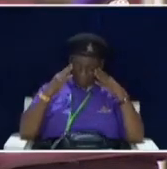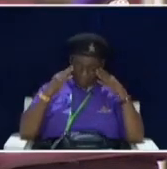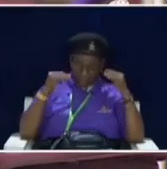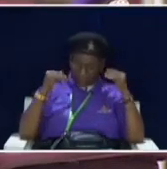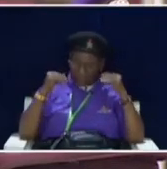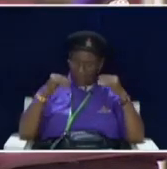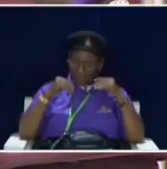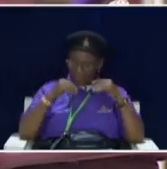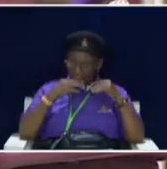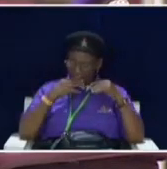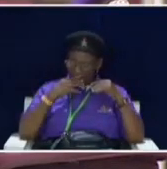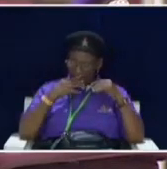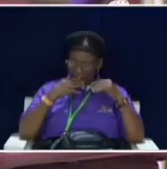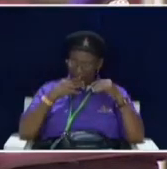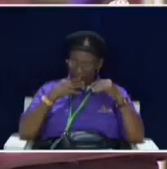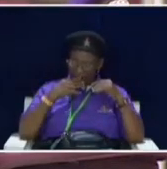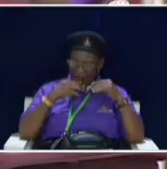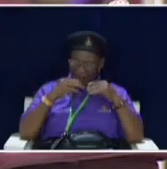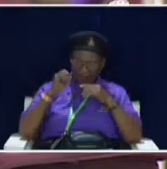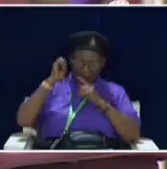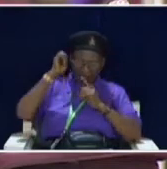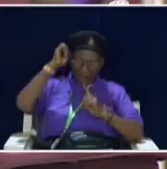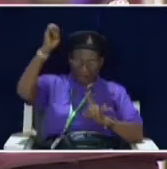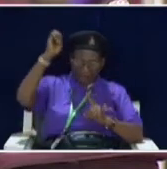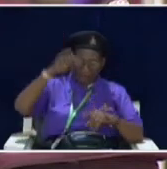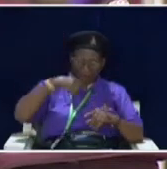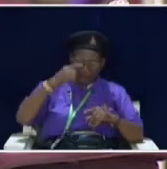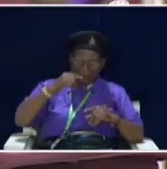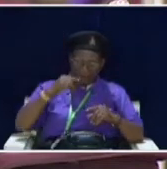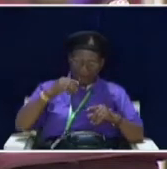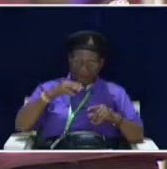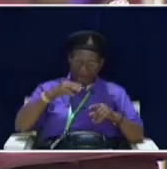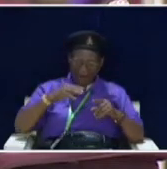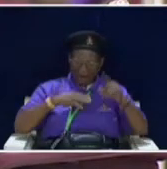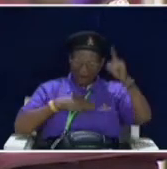He said, my son,